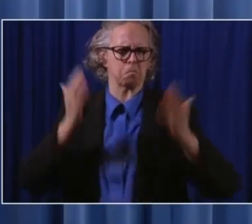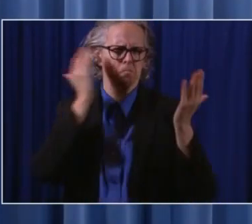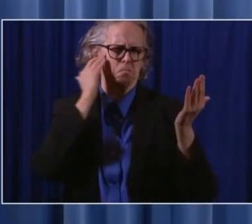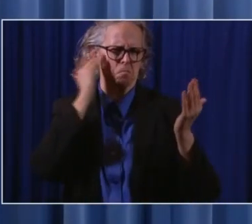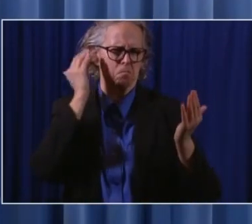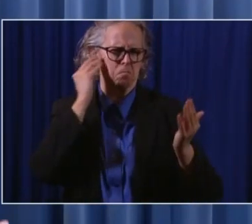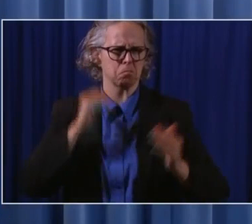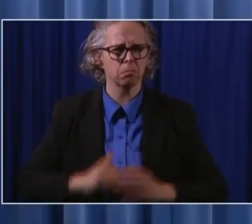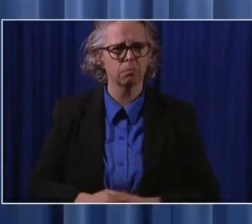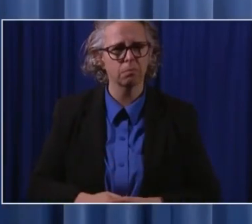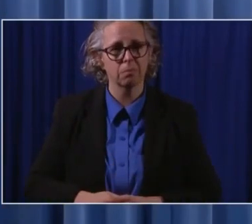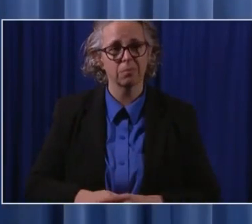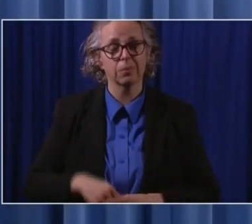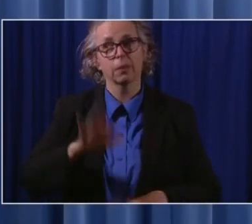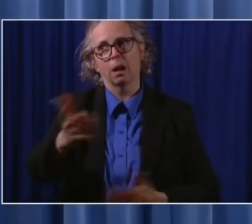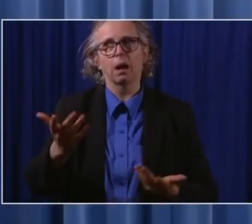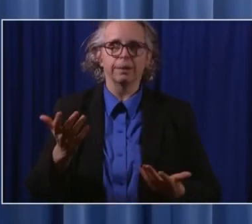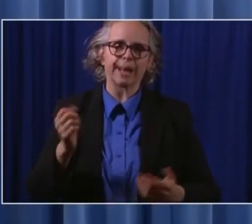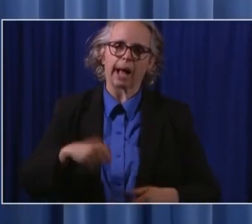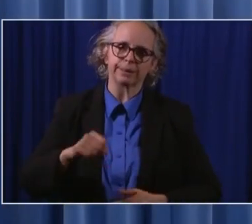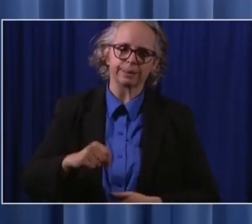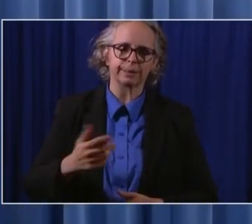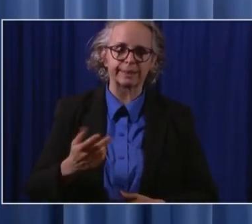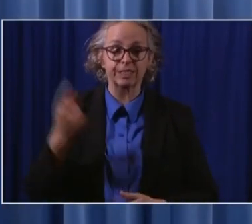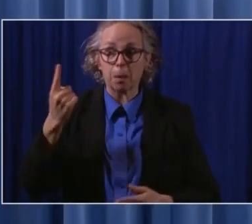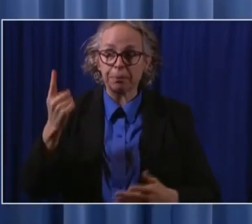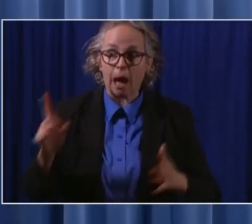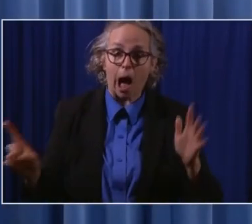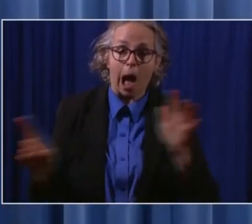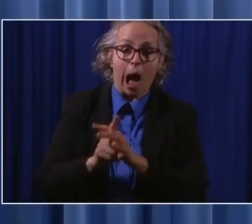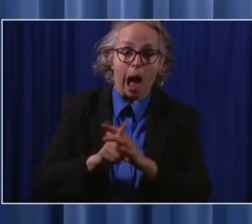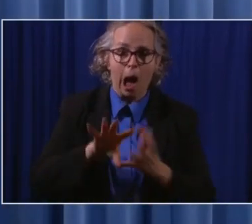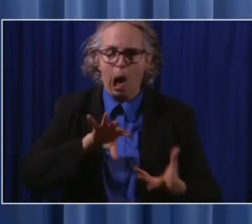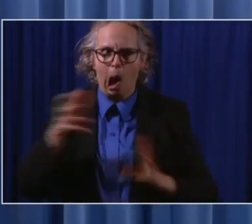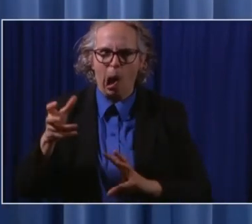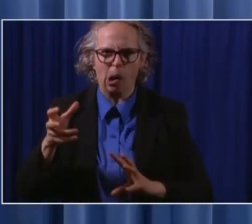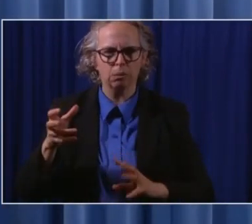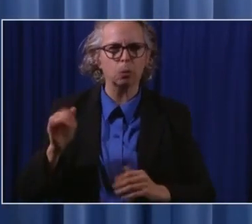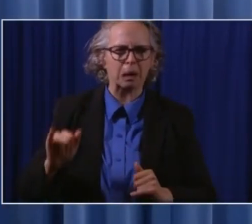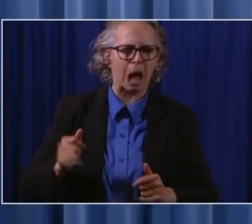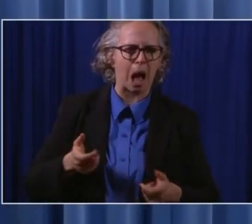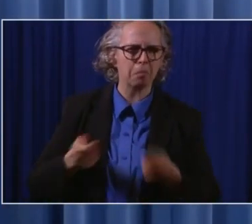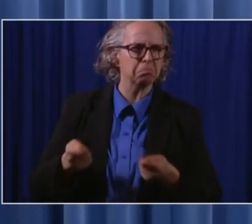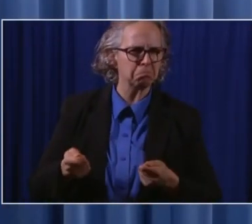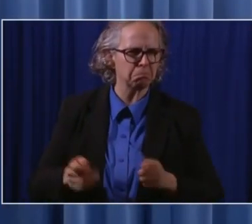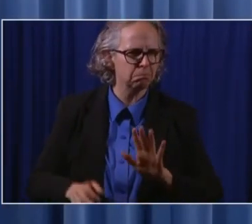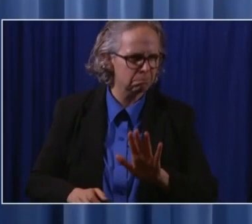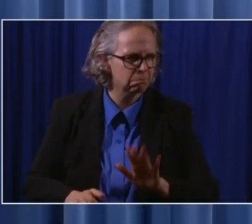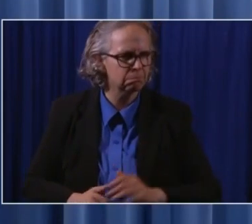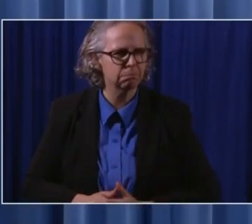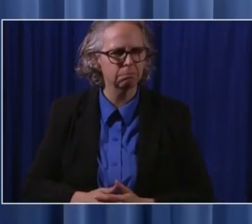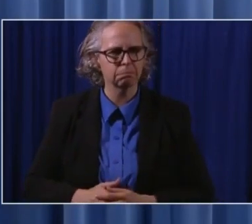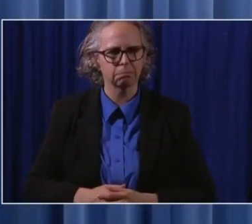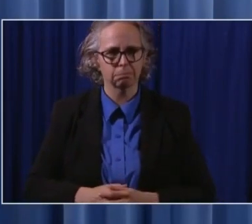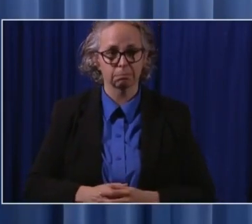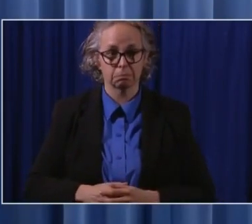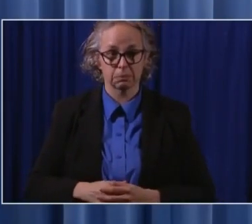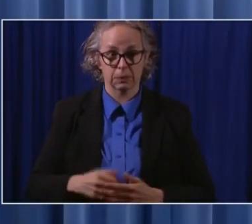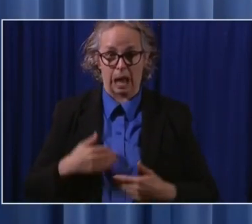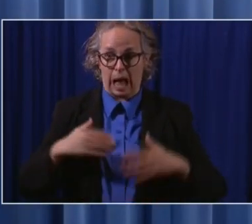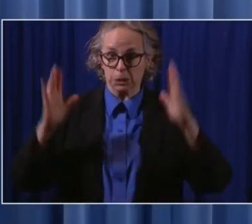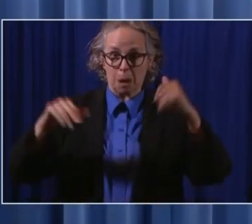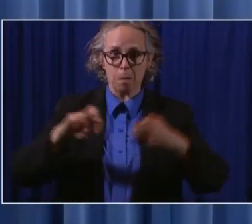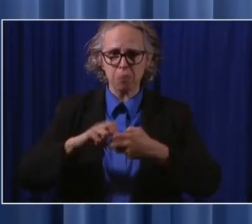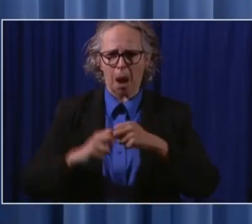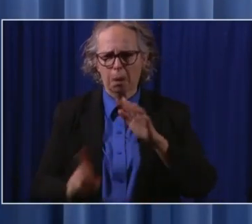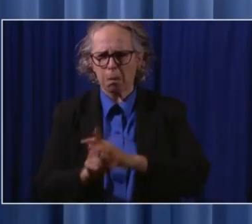go wrong. You can have something foul up. But by and large, we're not going to have a problem running